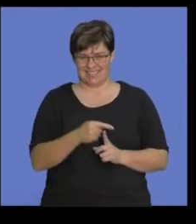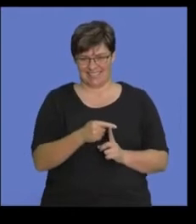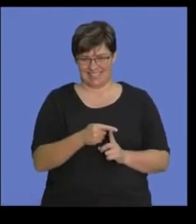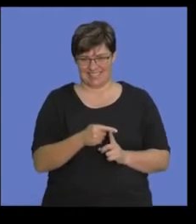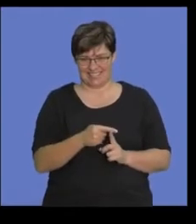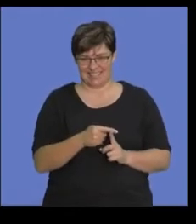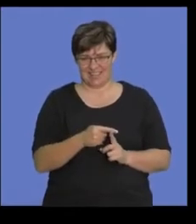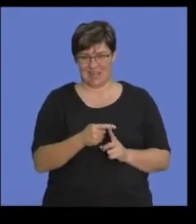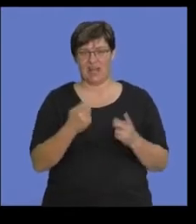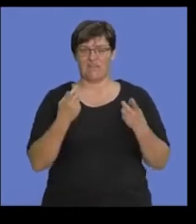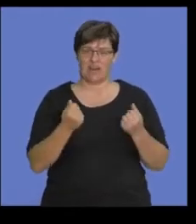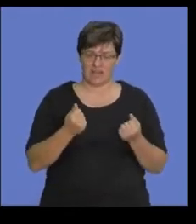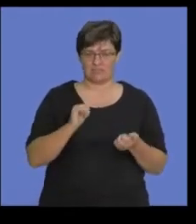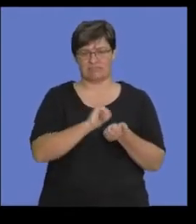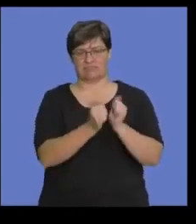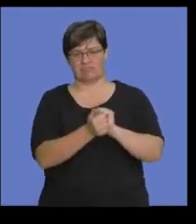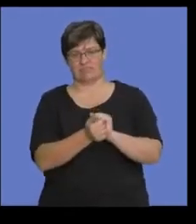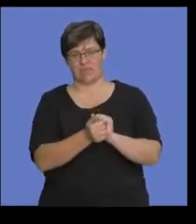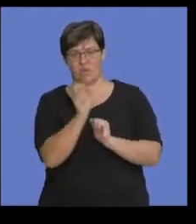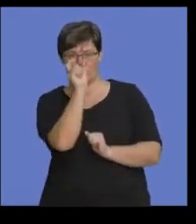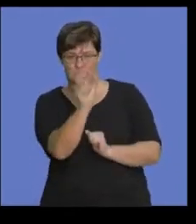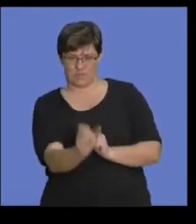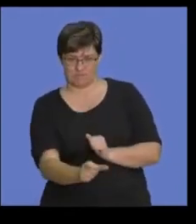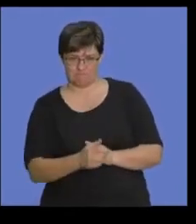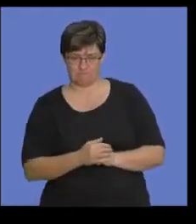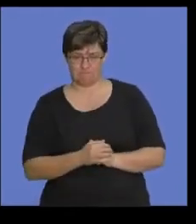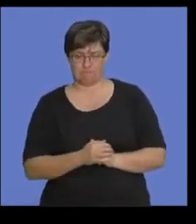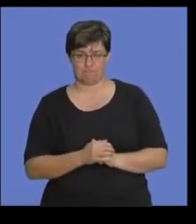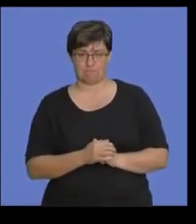as the financial mathematics terms.